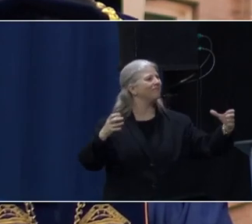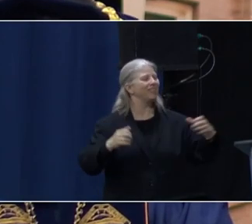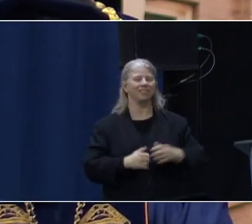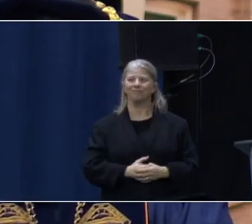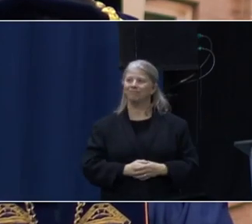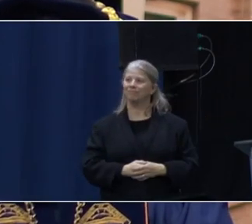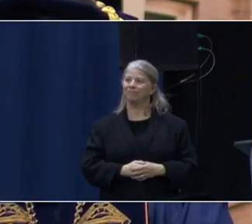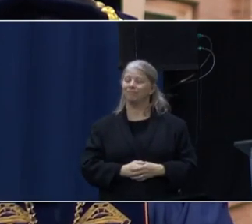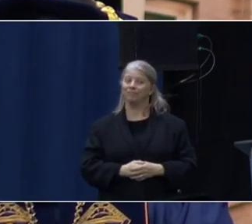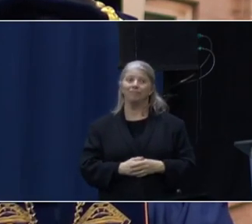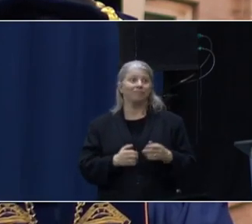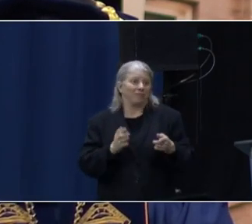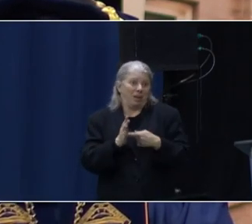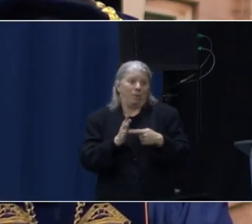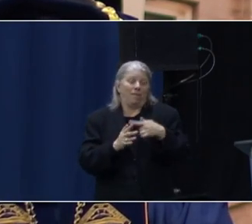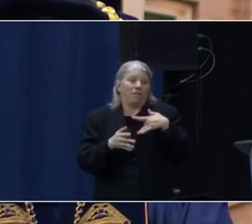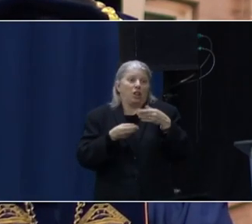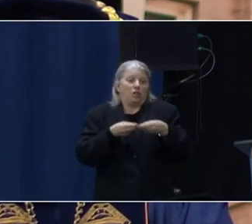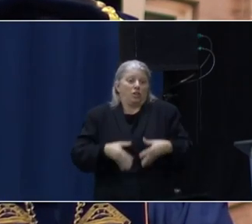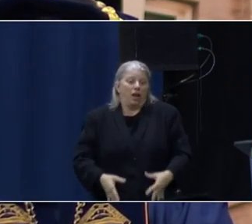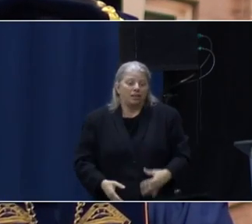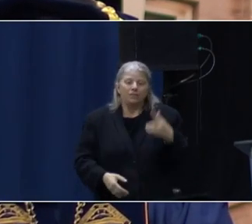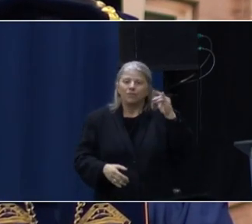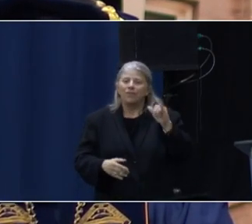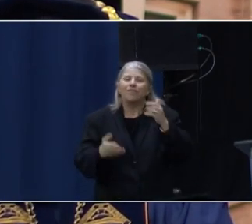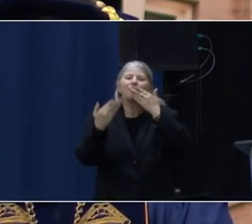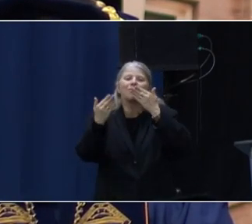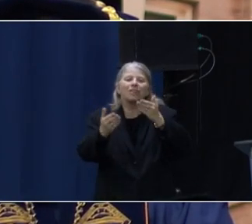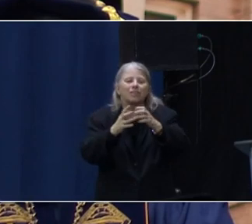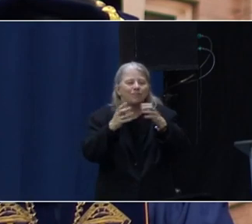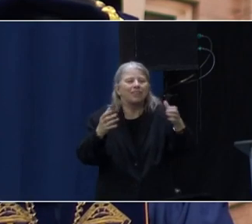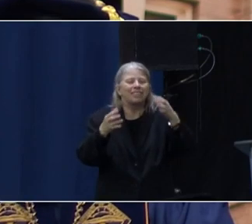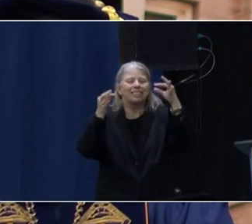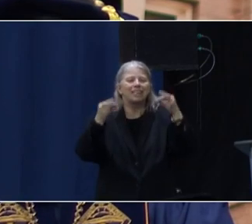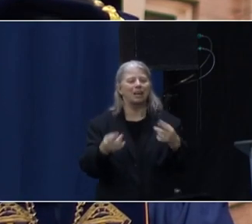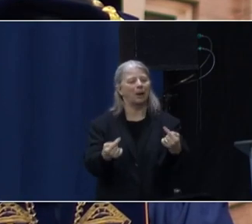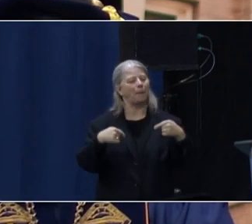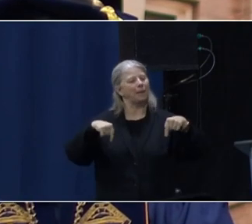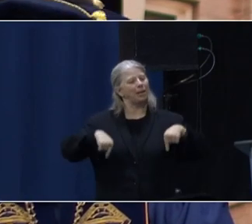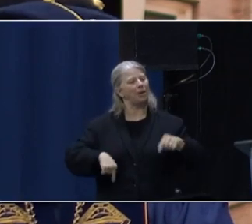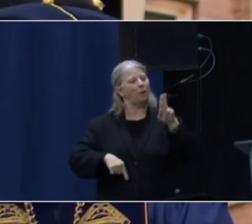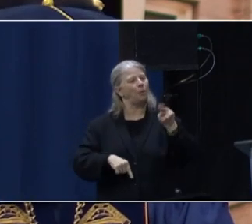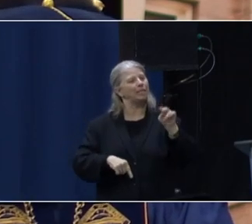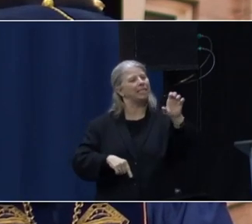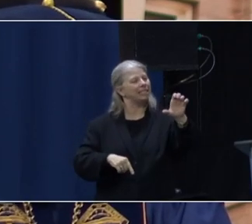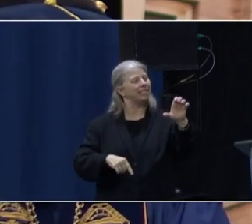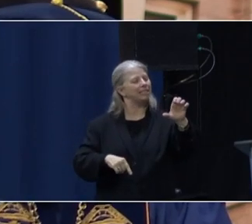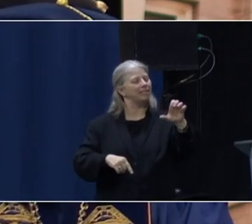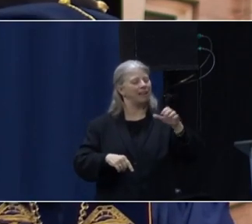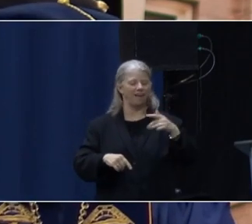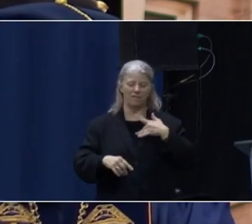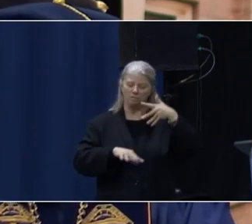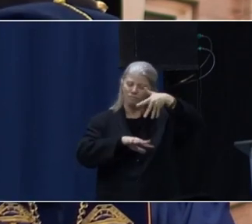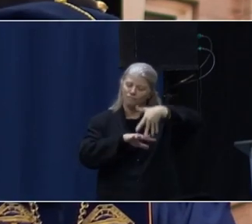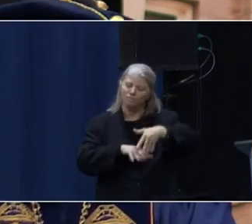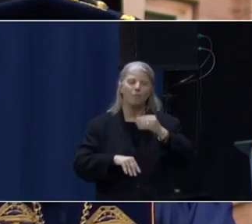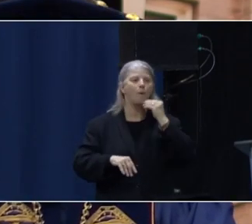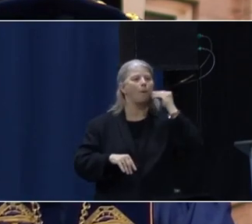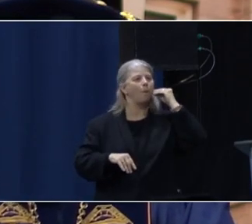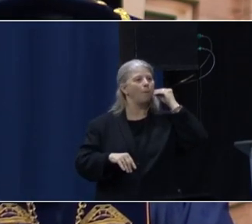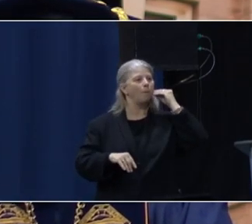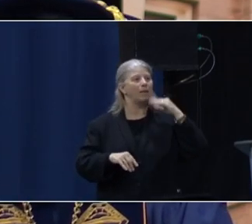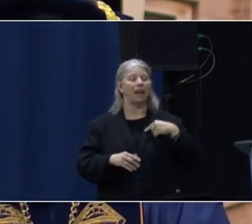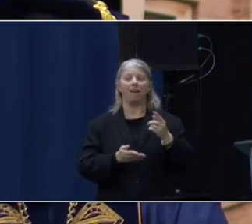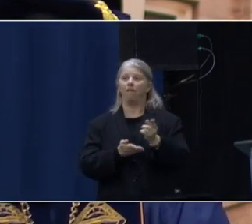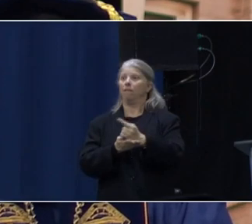we are completely and utterly lost, and I am forever grateful that I chose to attend UNC, because it gave me a place to call home and gave me a compass when